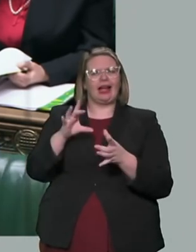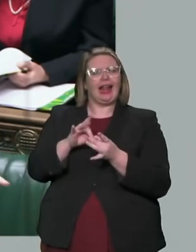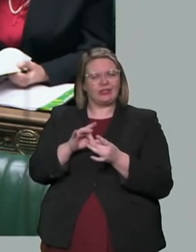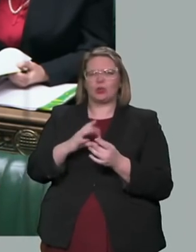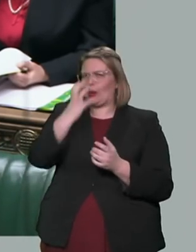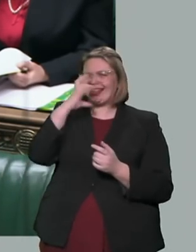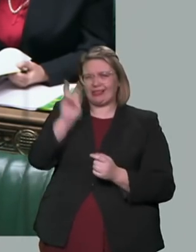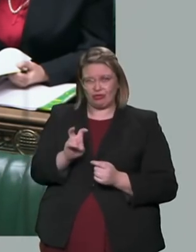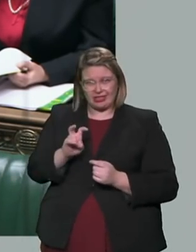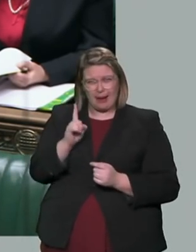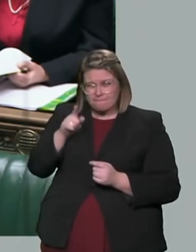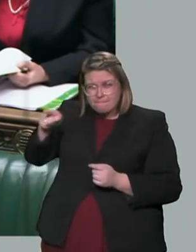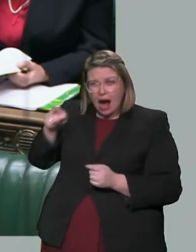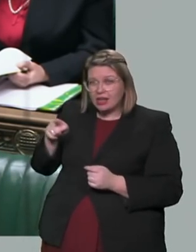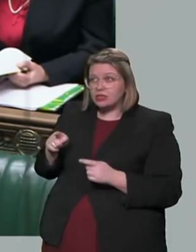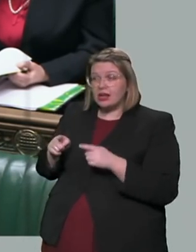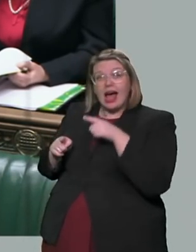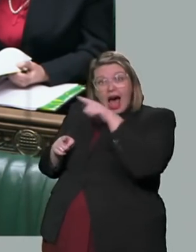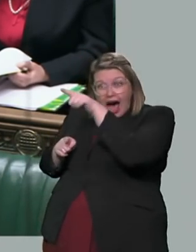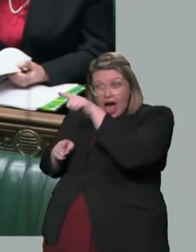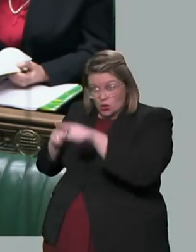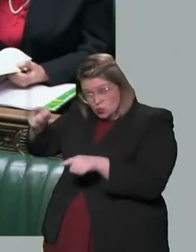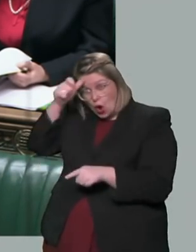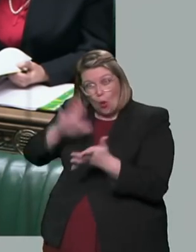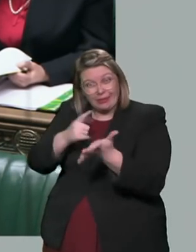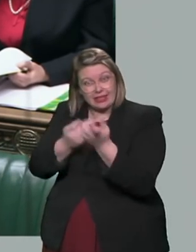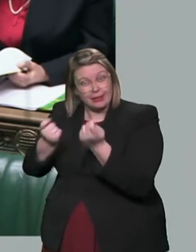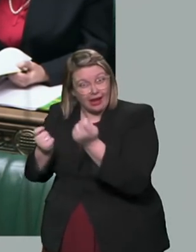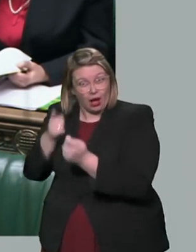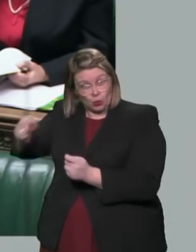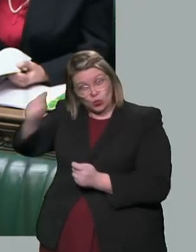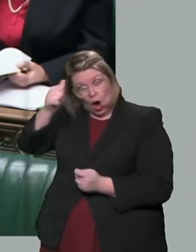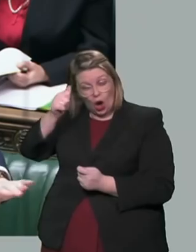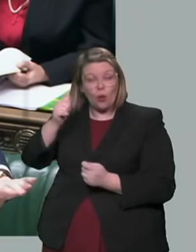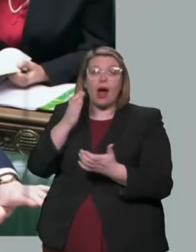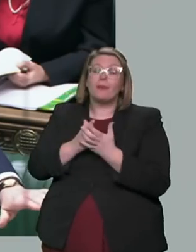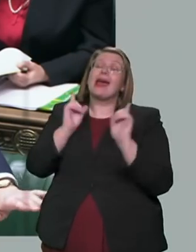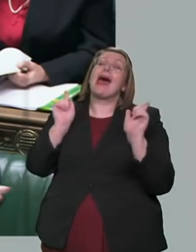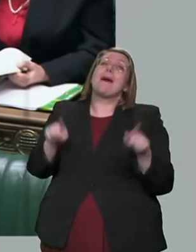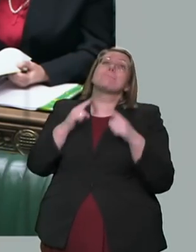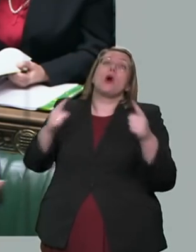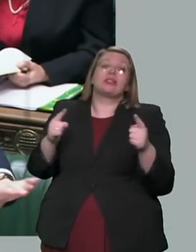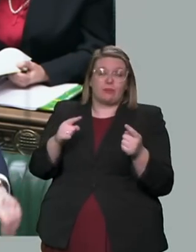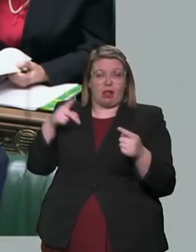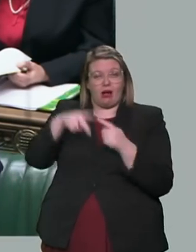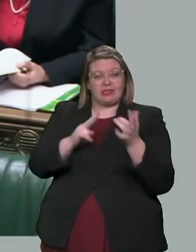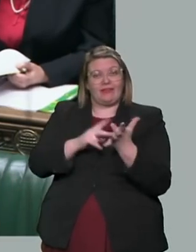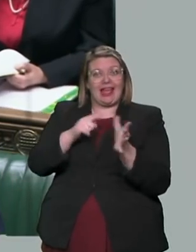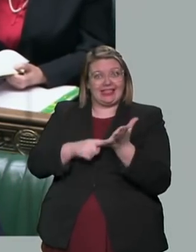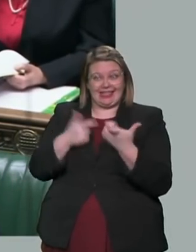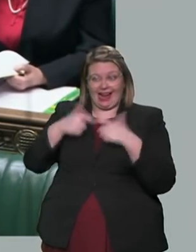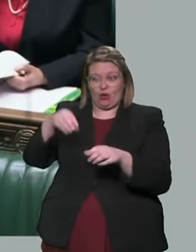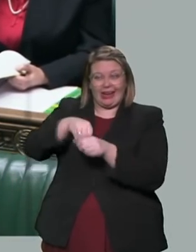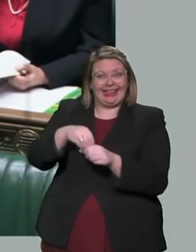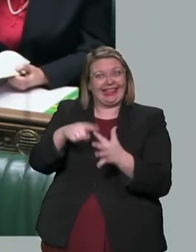when everybody knows, and he did too, Mr. Speaker, everybody knows full well it would be absolutely impossible if they